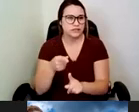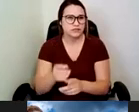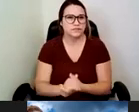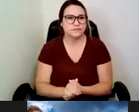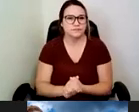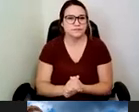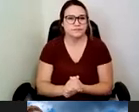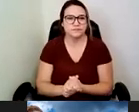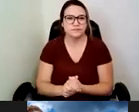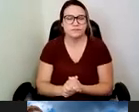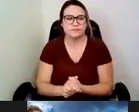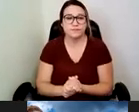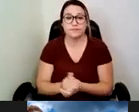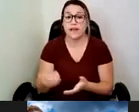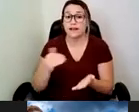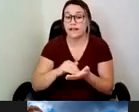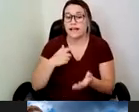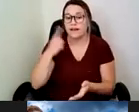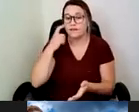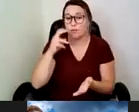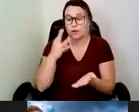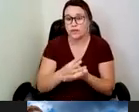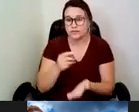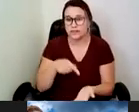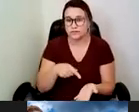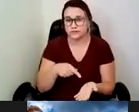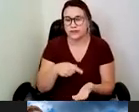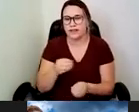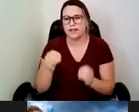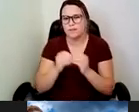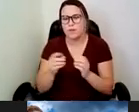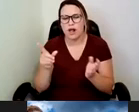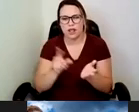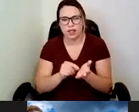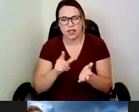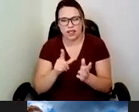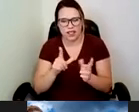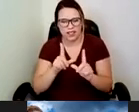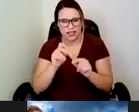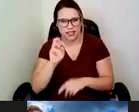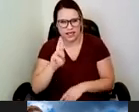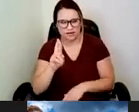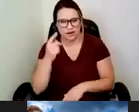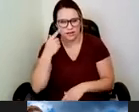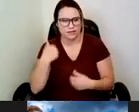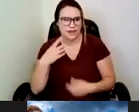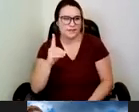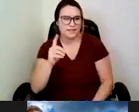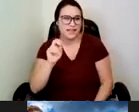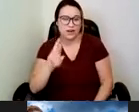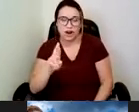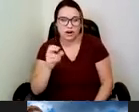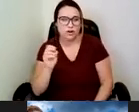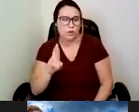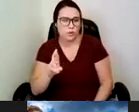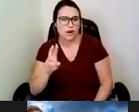And again, you can have witnesses, but that's really a letter that a lot of patients bring that in and they think they have a DNR, DNI, and they don't. They